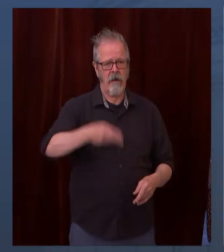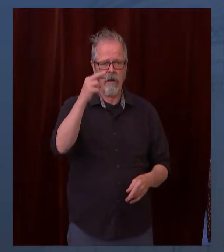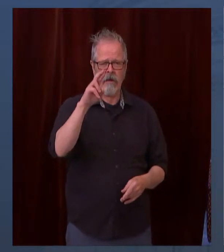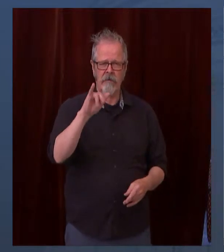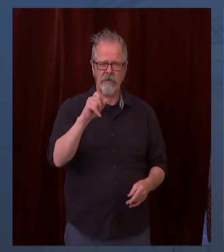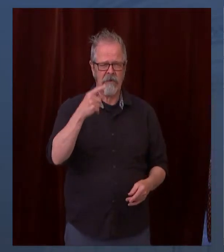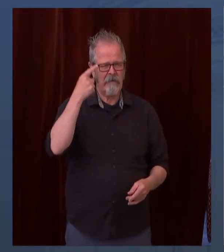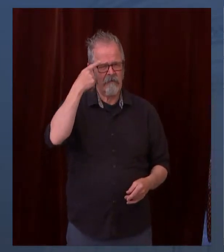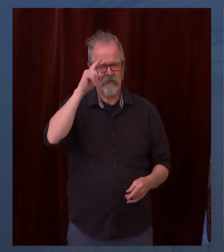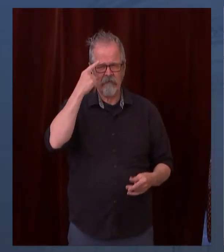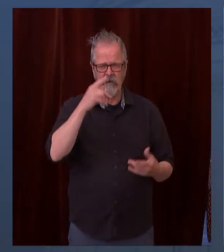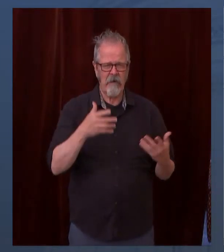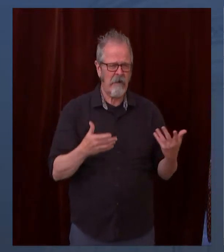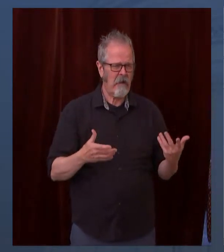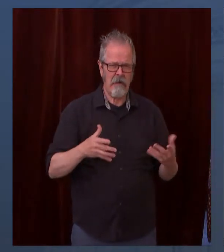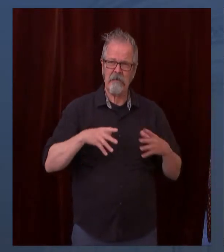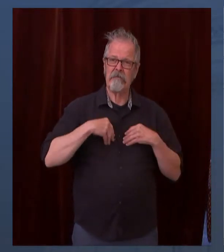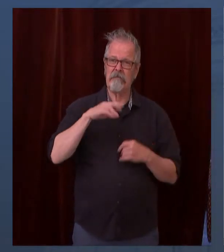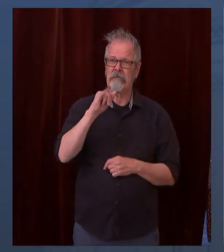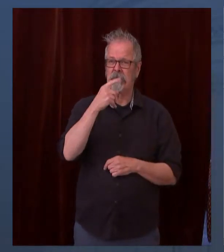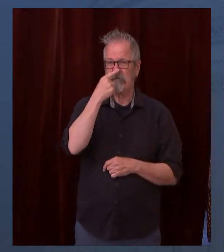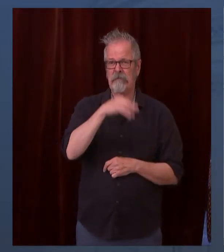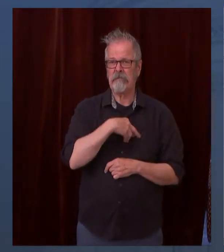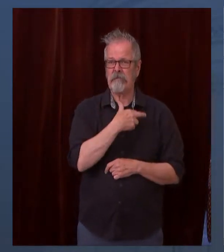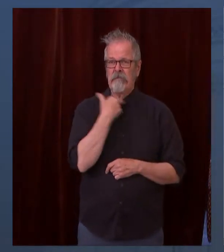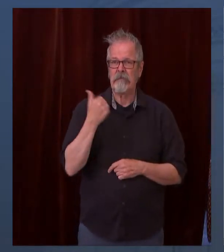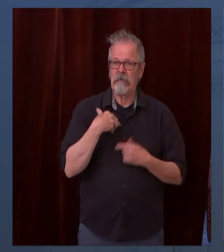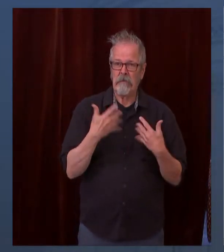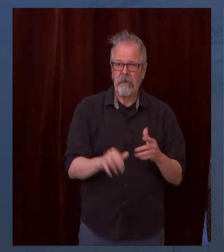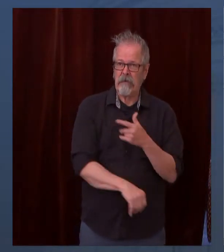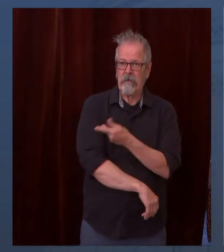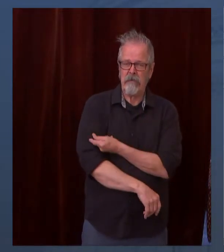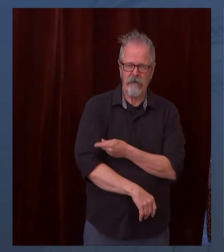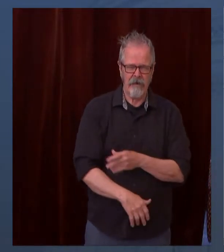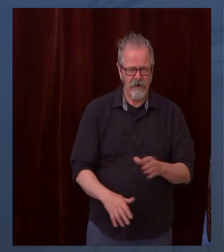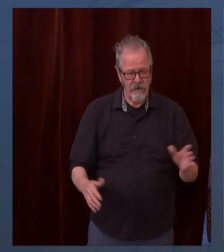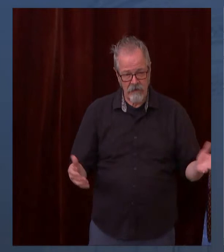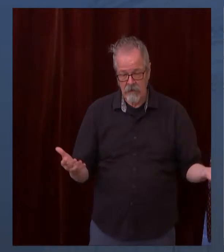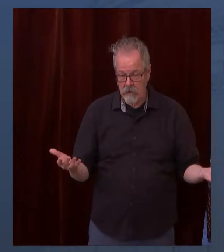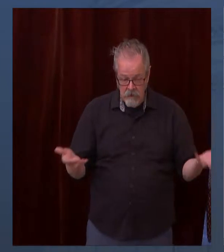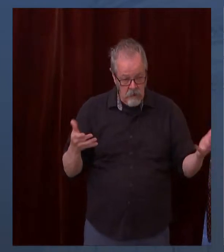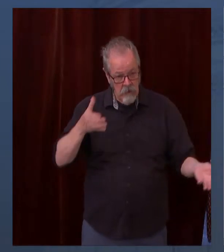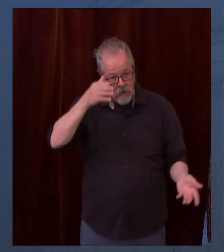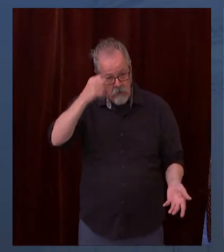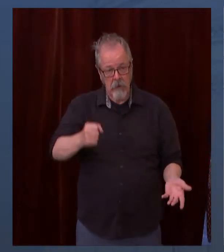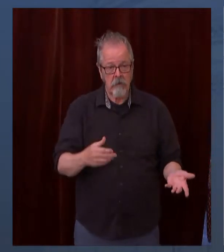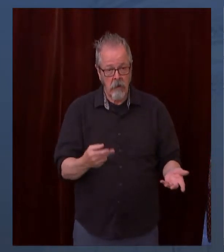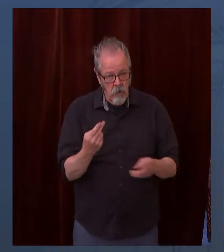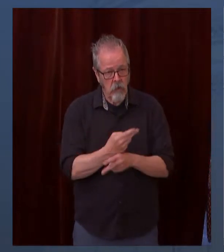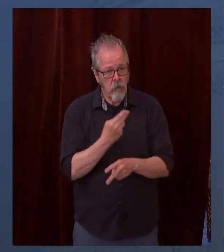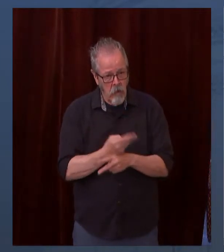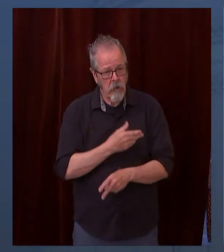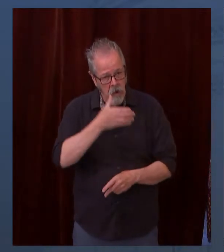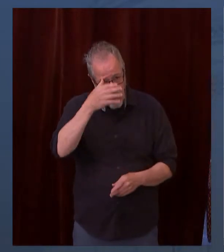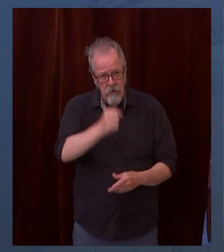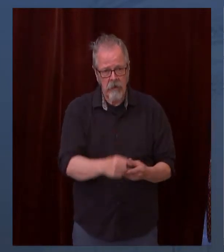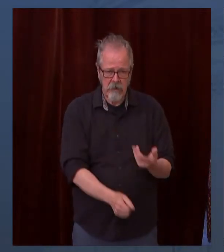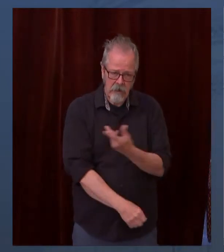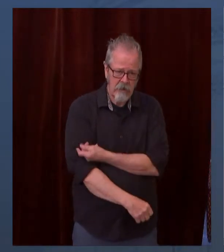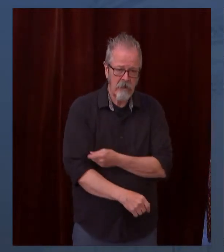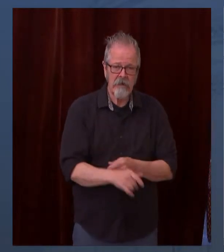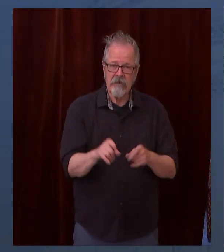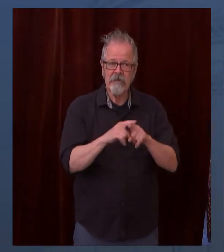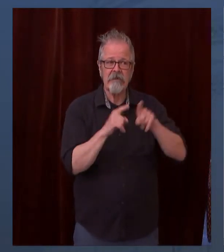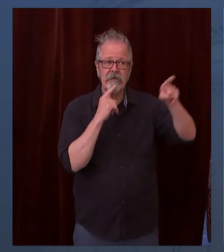we're, seeing in Ferry County concerns us. Not only do you protect yourself if you get vaccinated, but you're protecting each other.